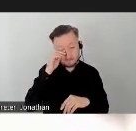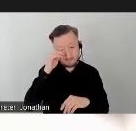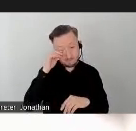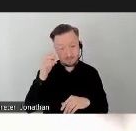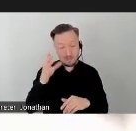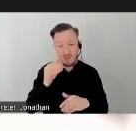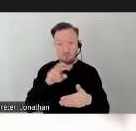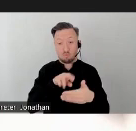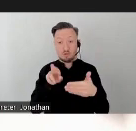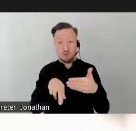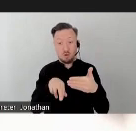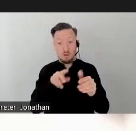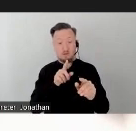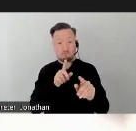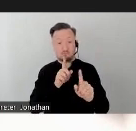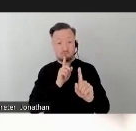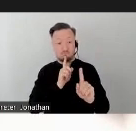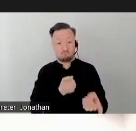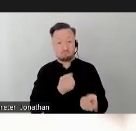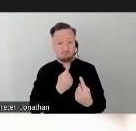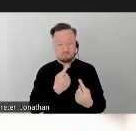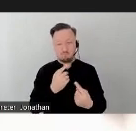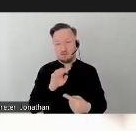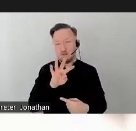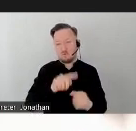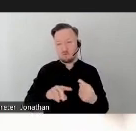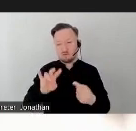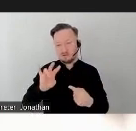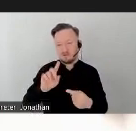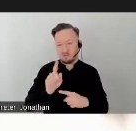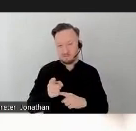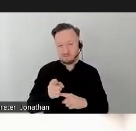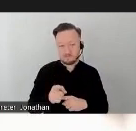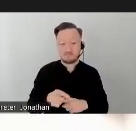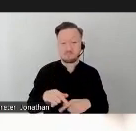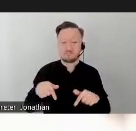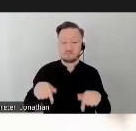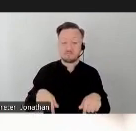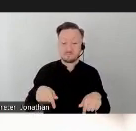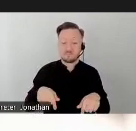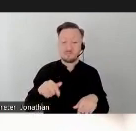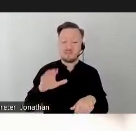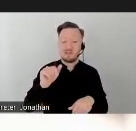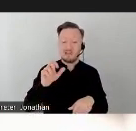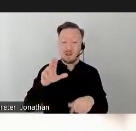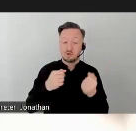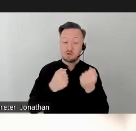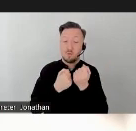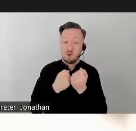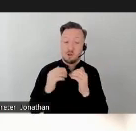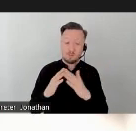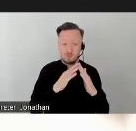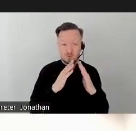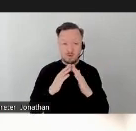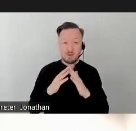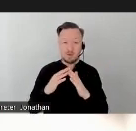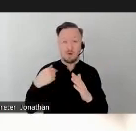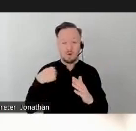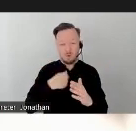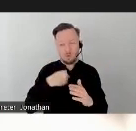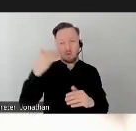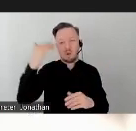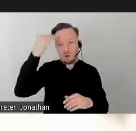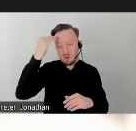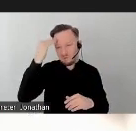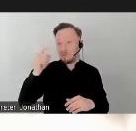within 4 to 7 minutes. Now, our strategy at Cancer Support Community is to realize that you need a lot of support, a lot of